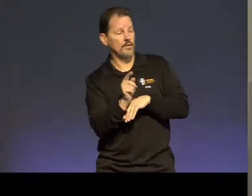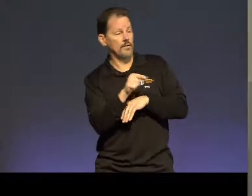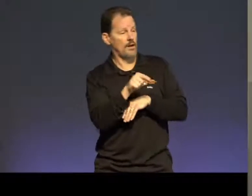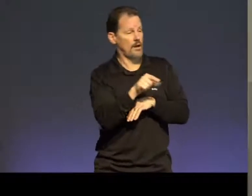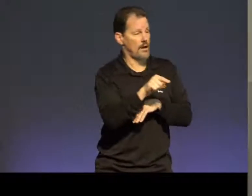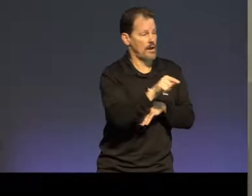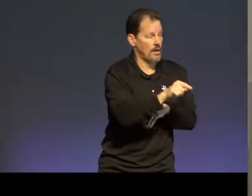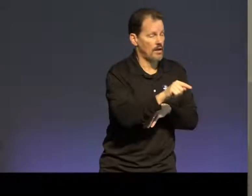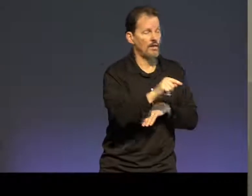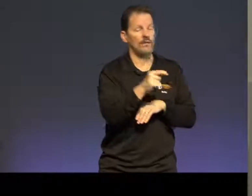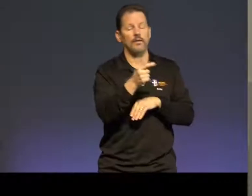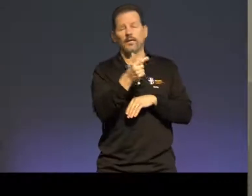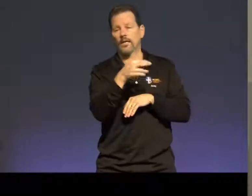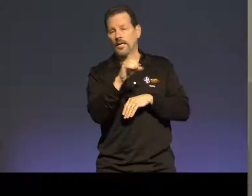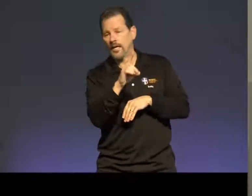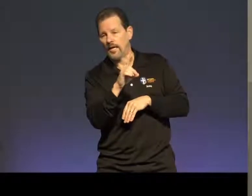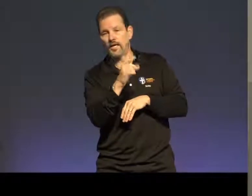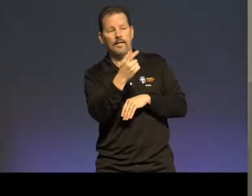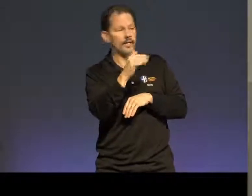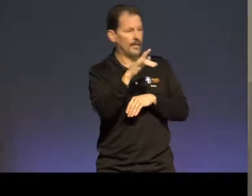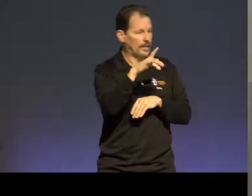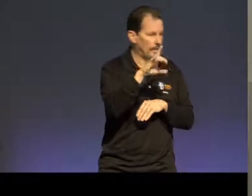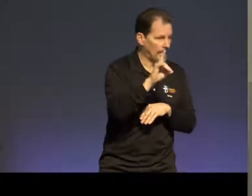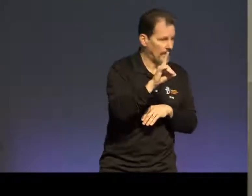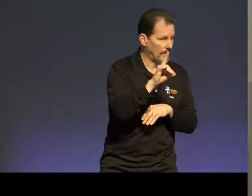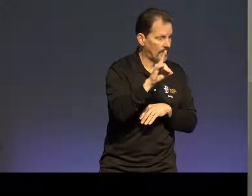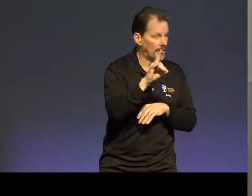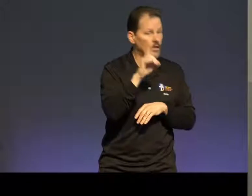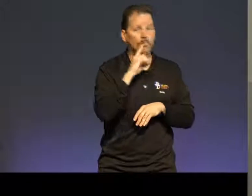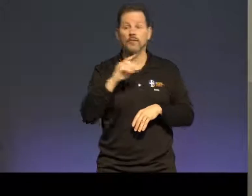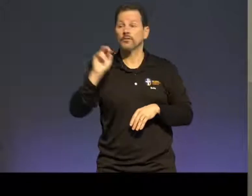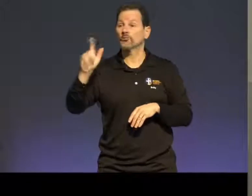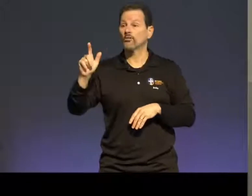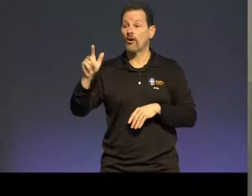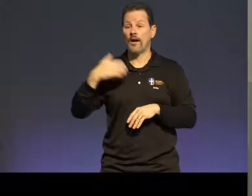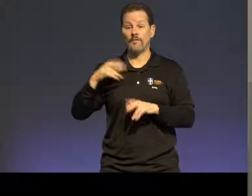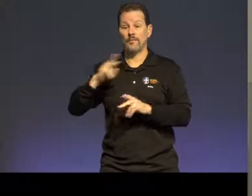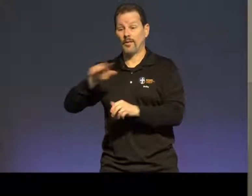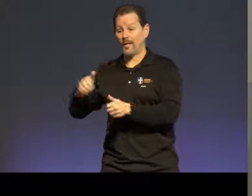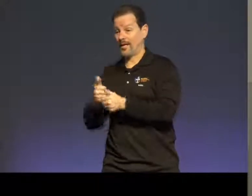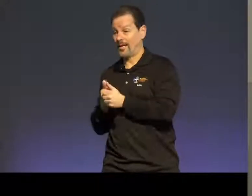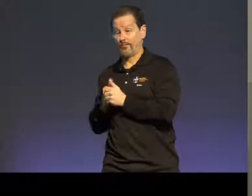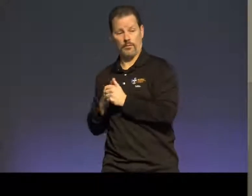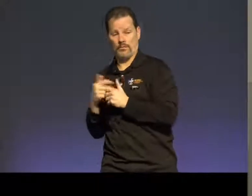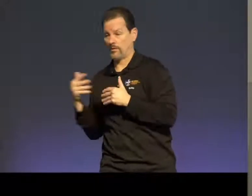people followed him trembling. He waited 7 days,